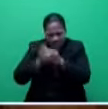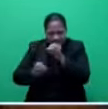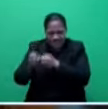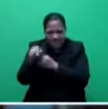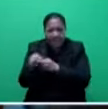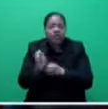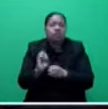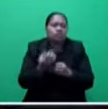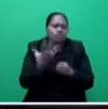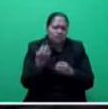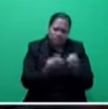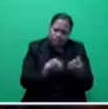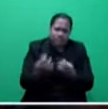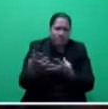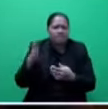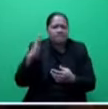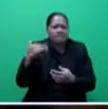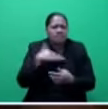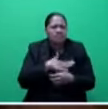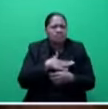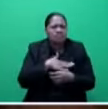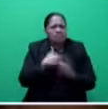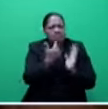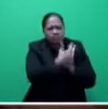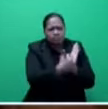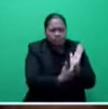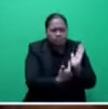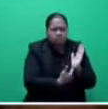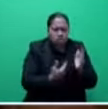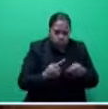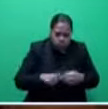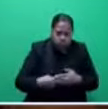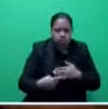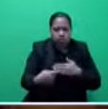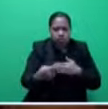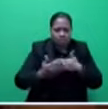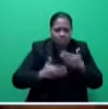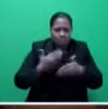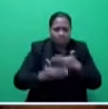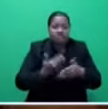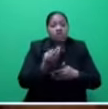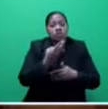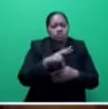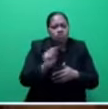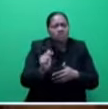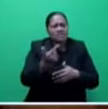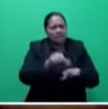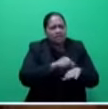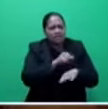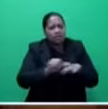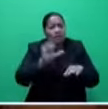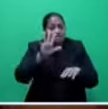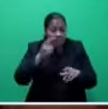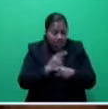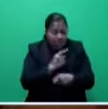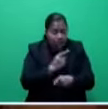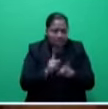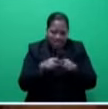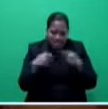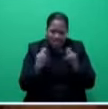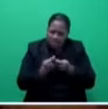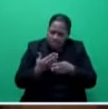to continue the process. Currently, a trial version has been airing from the 27th of April for 5 weeks, and my team has